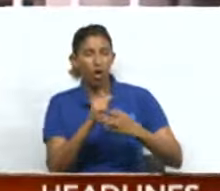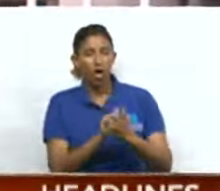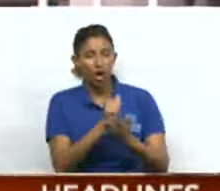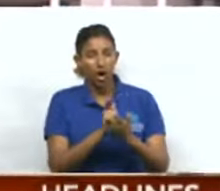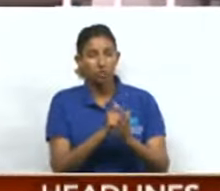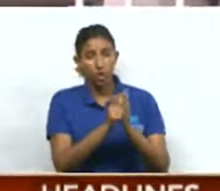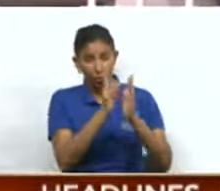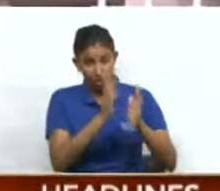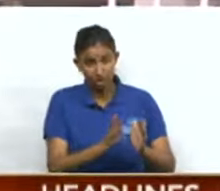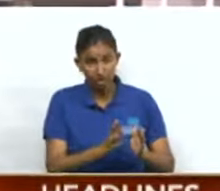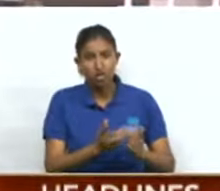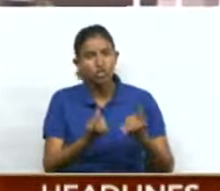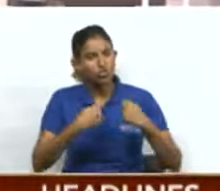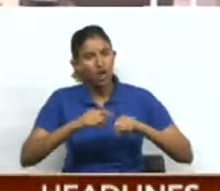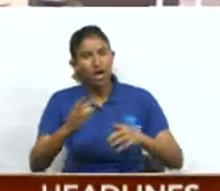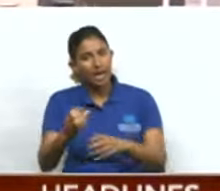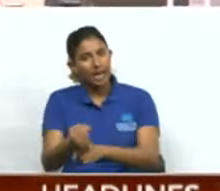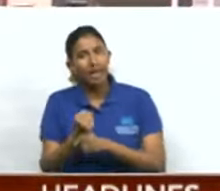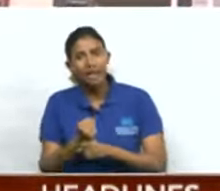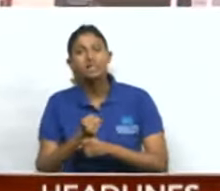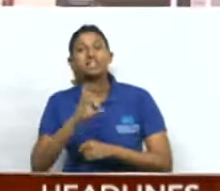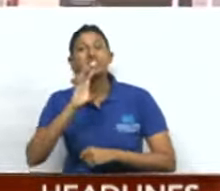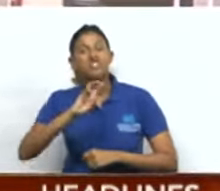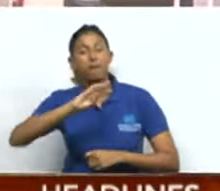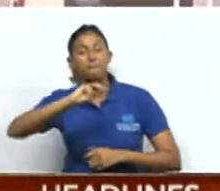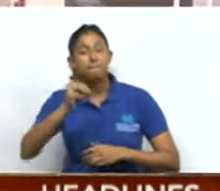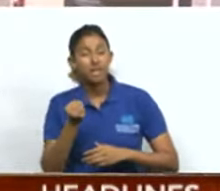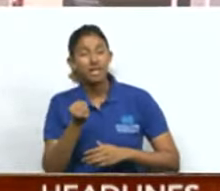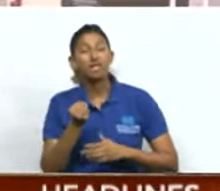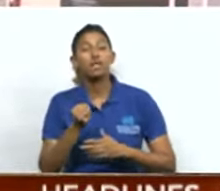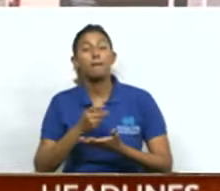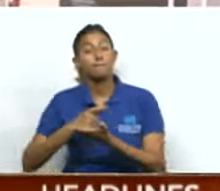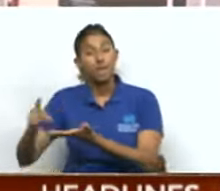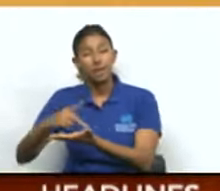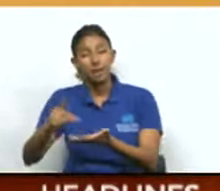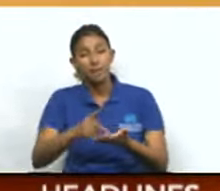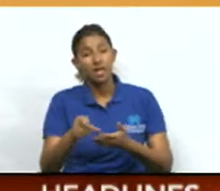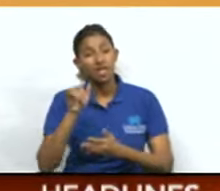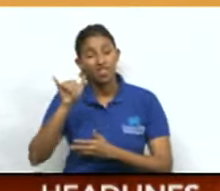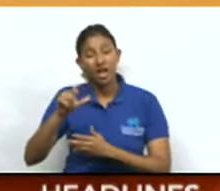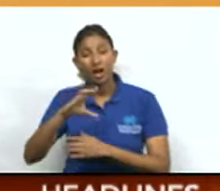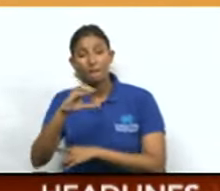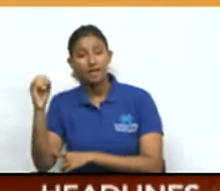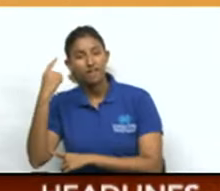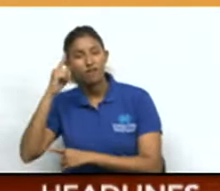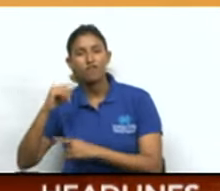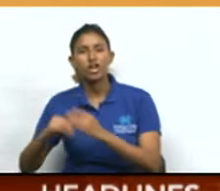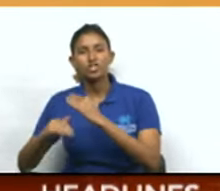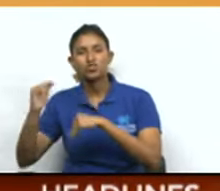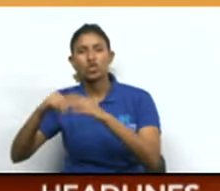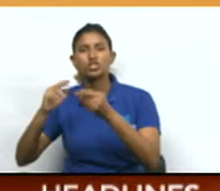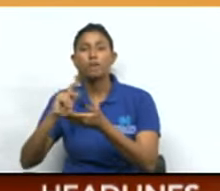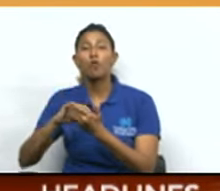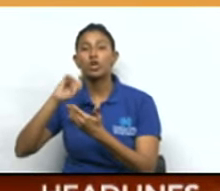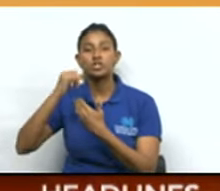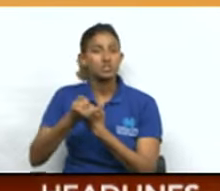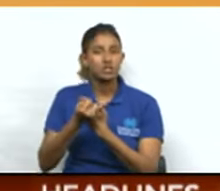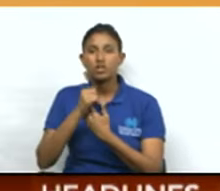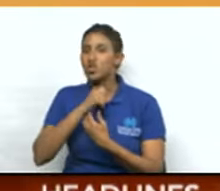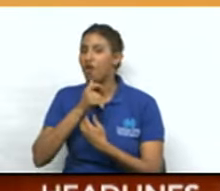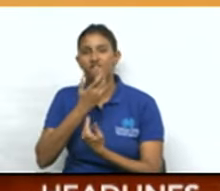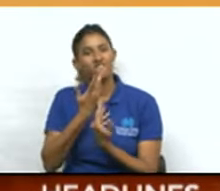company to recover $7 million in funds paid to a contractor for a construction project that allegedly did not